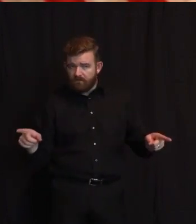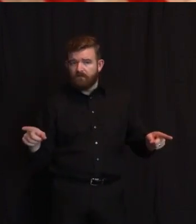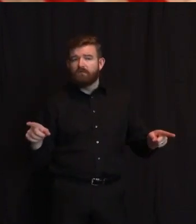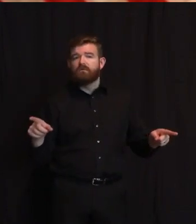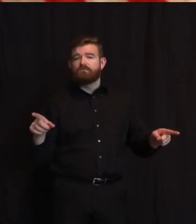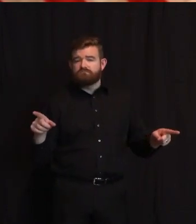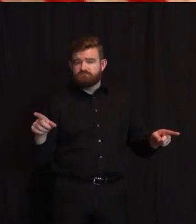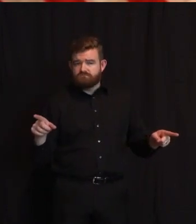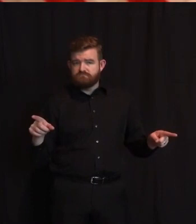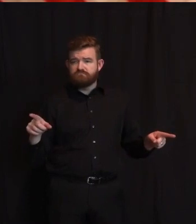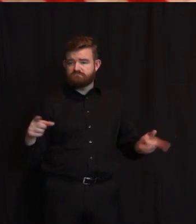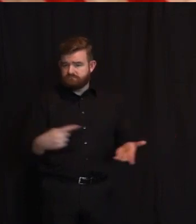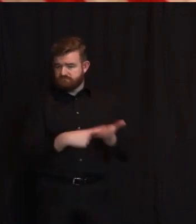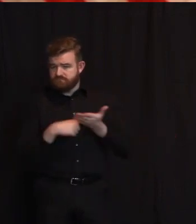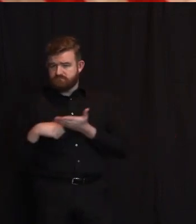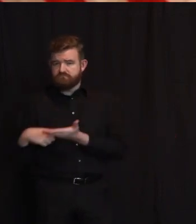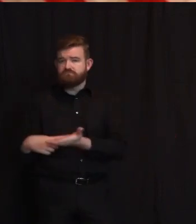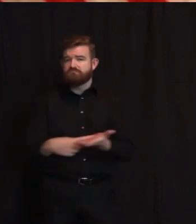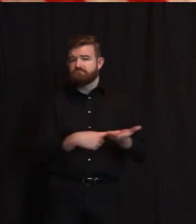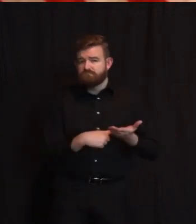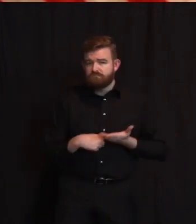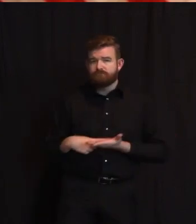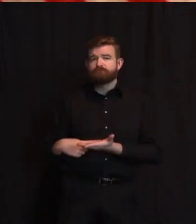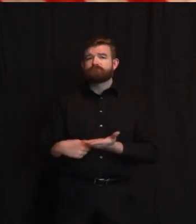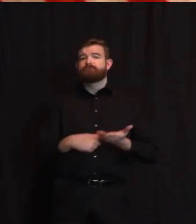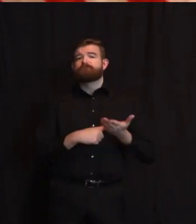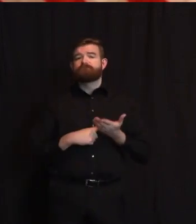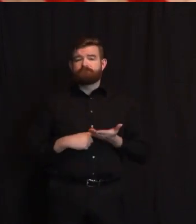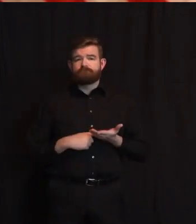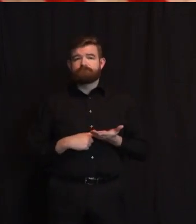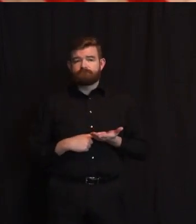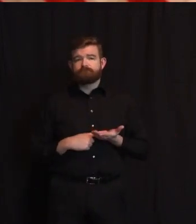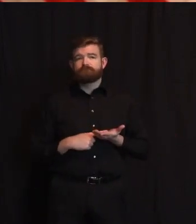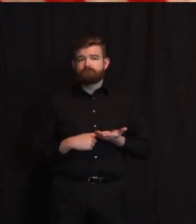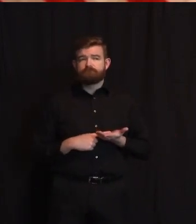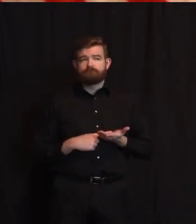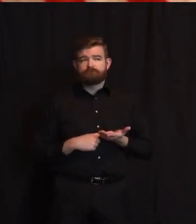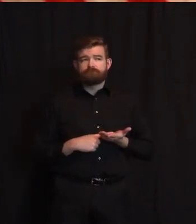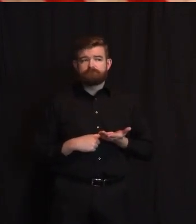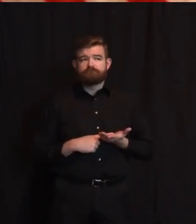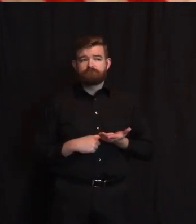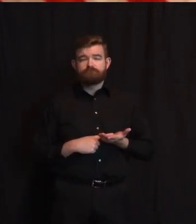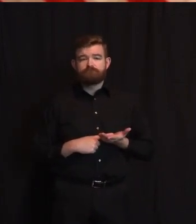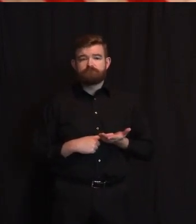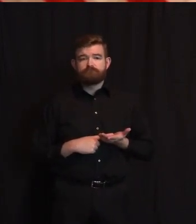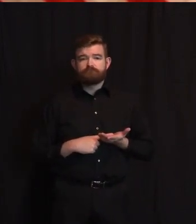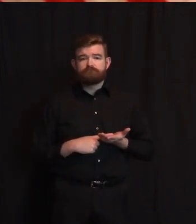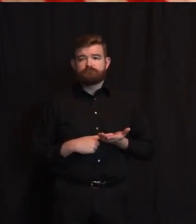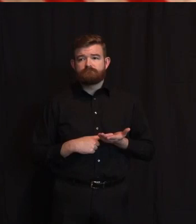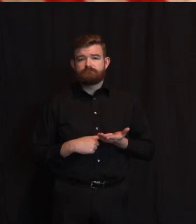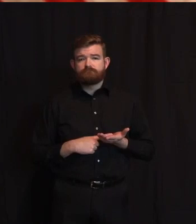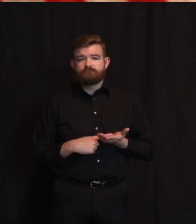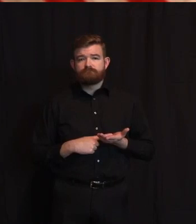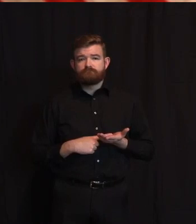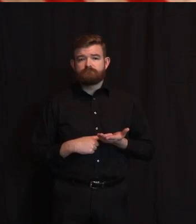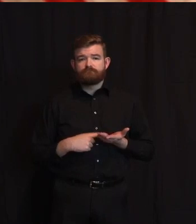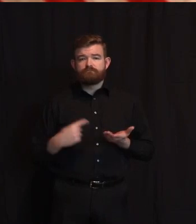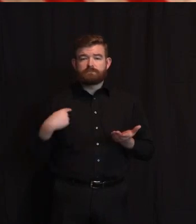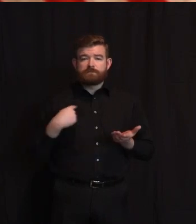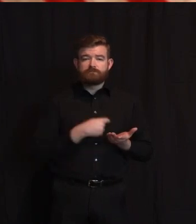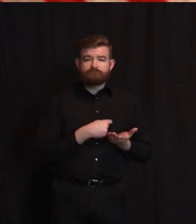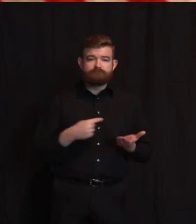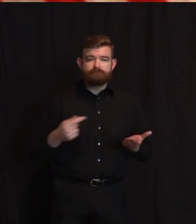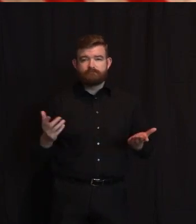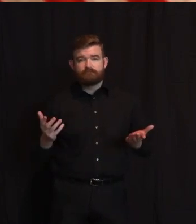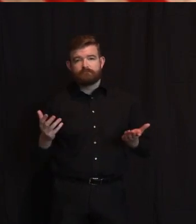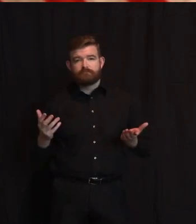and in this particular case, this was we take the step that we think is the most